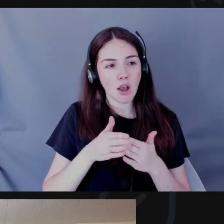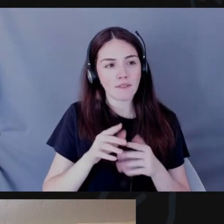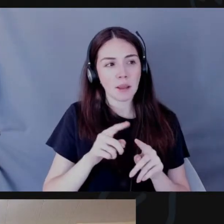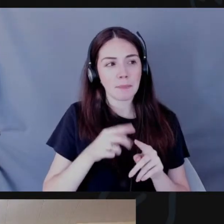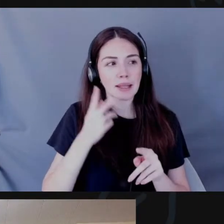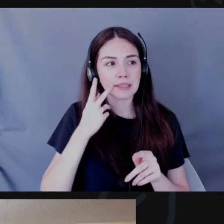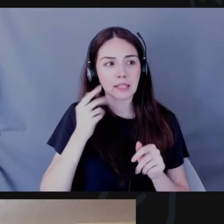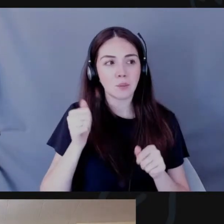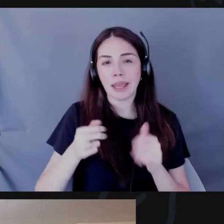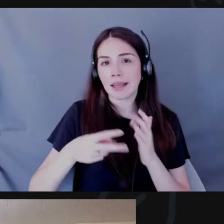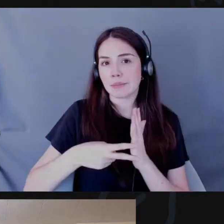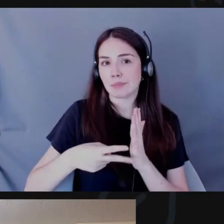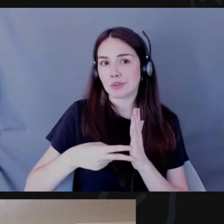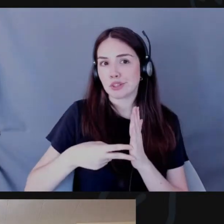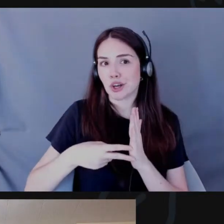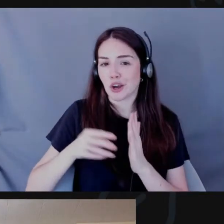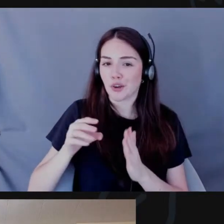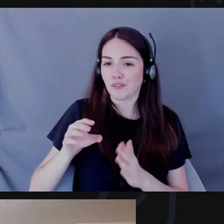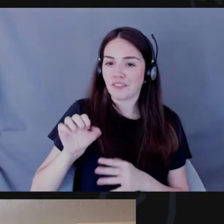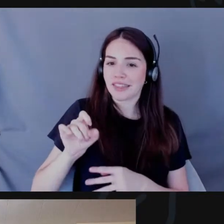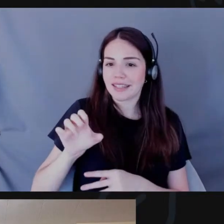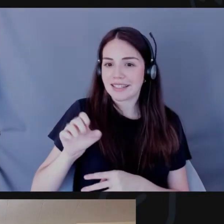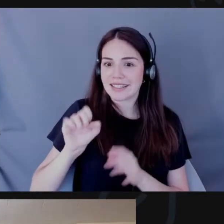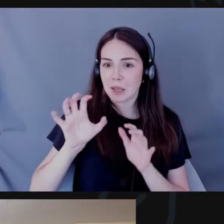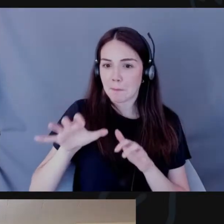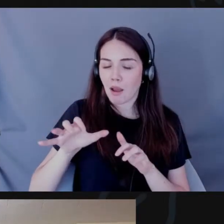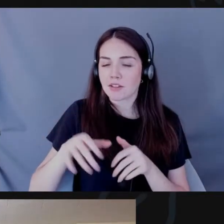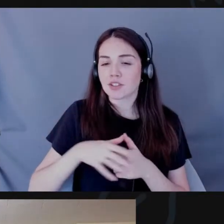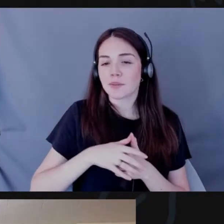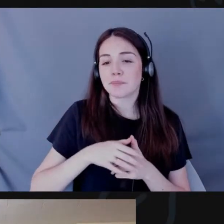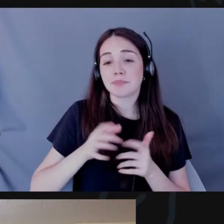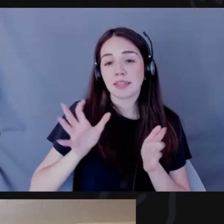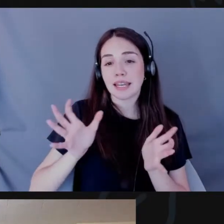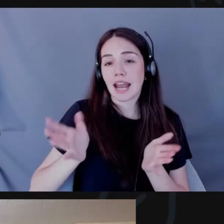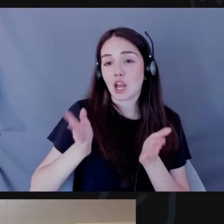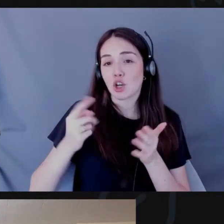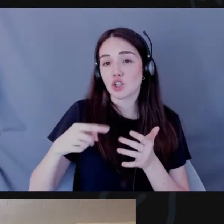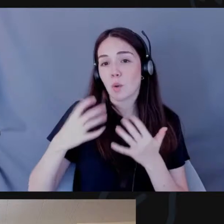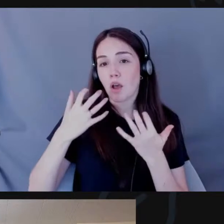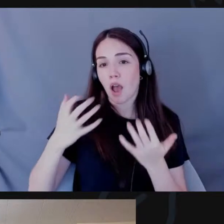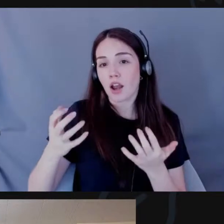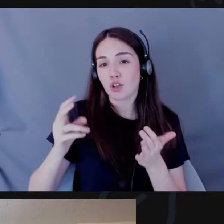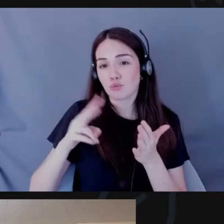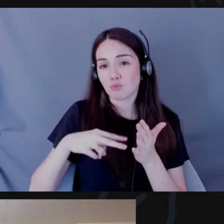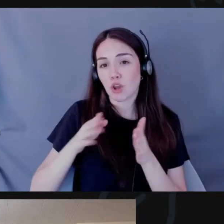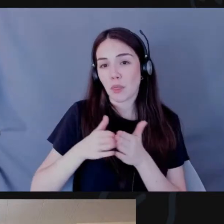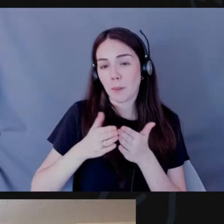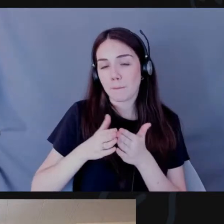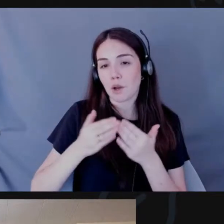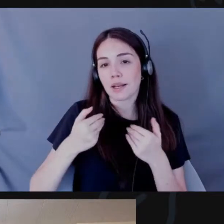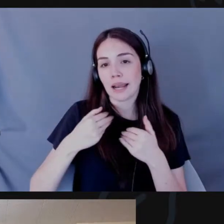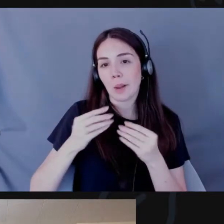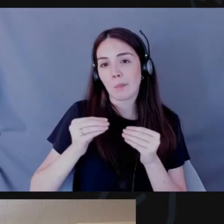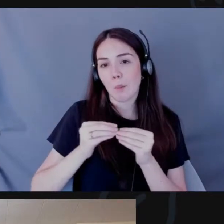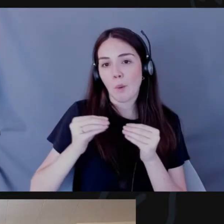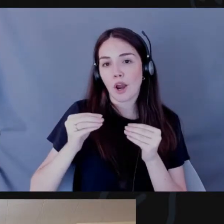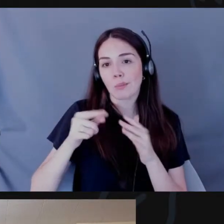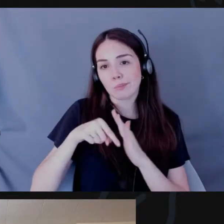It's and I encourage you, the watchers, to take a look at the book, because there's a much more artful discussion of that, I